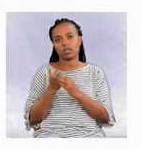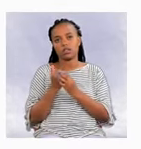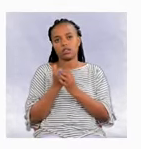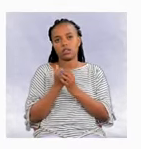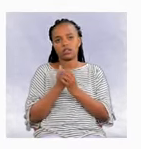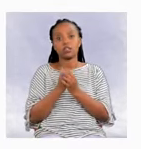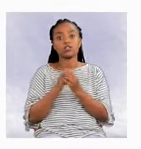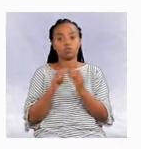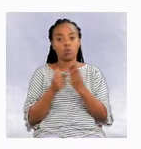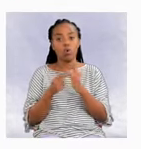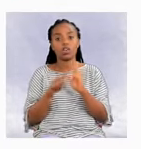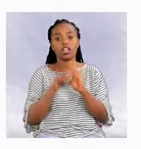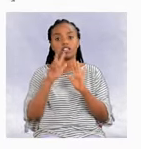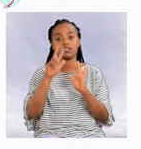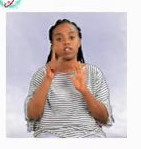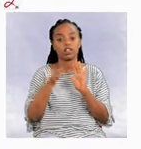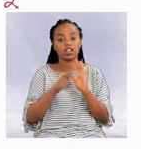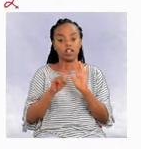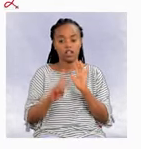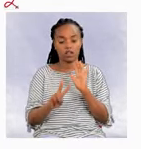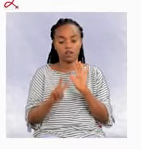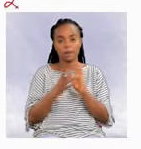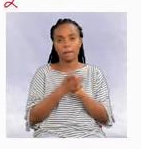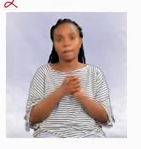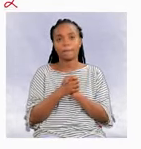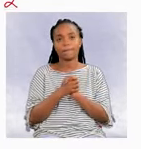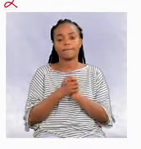It is negative 3 over 2.